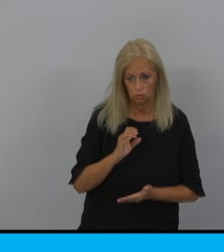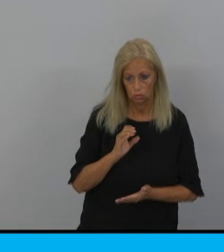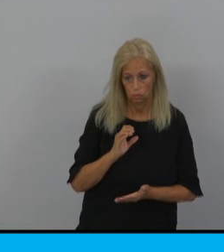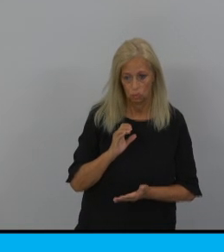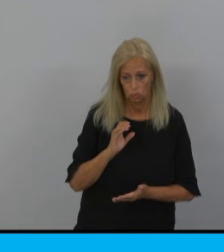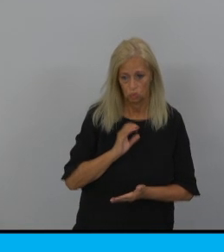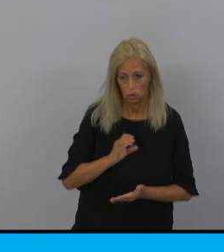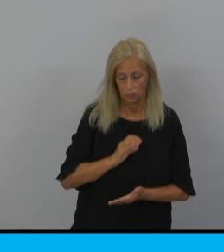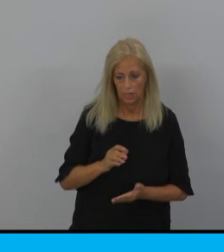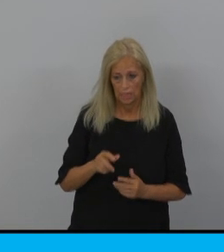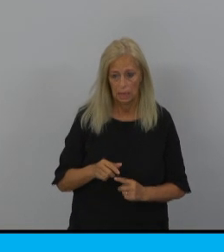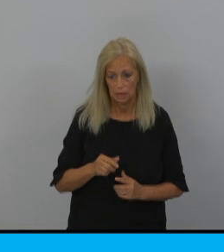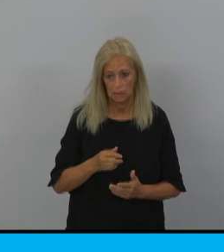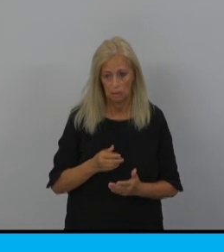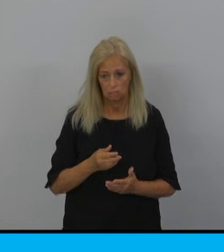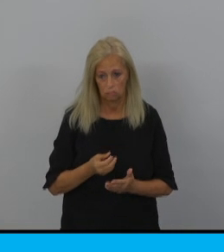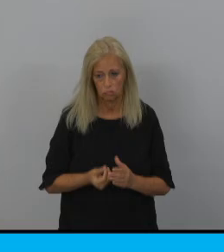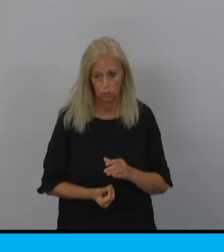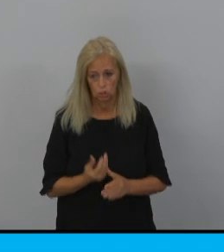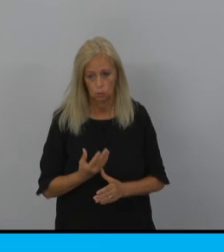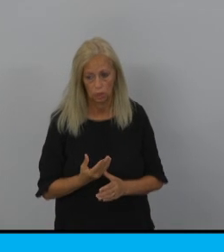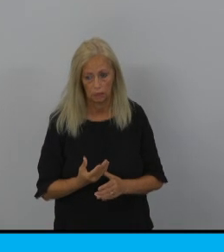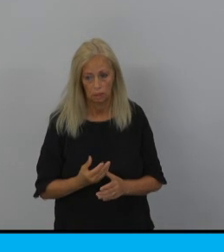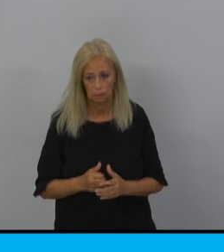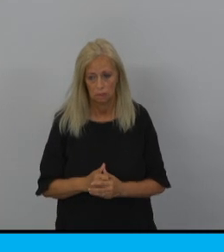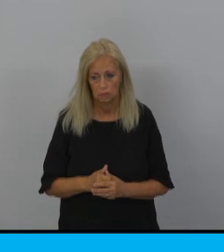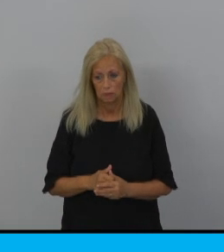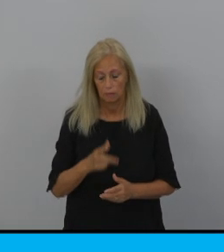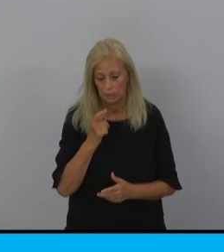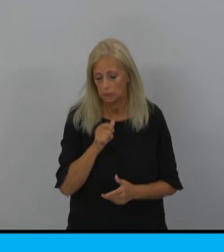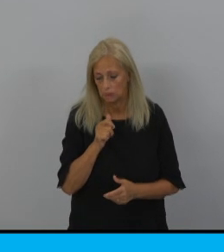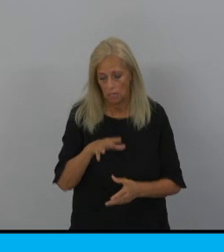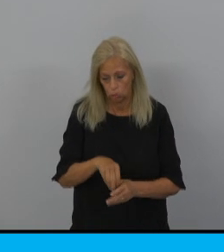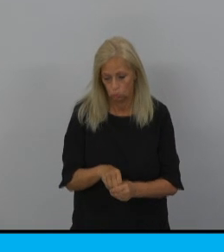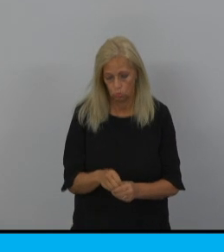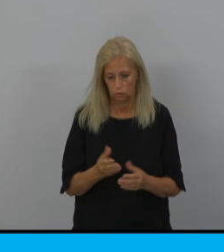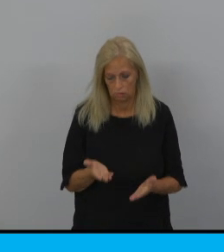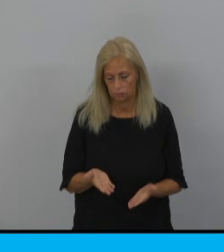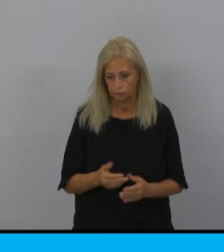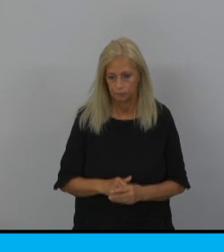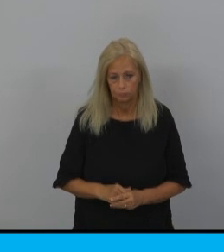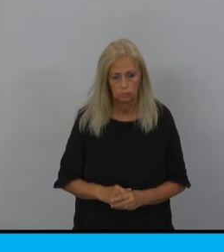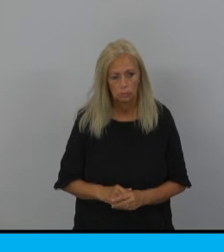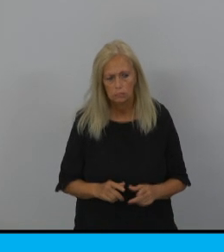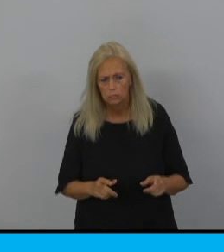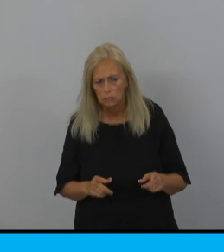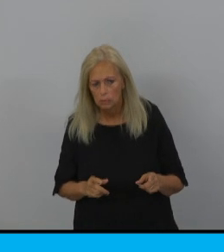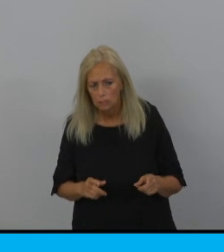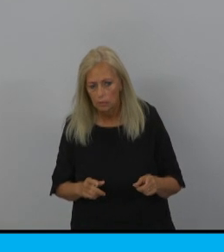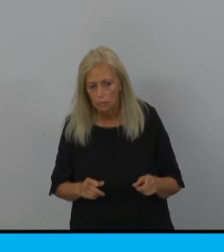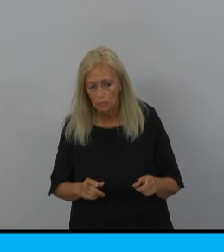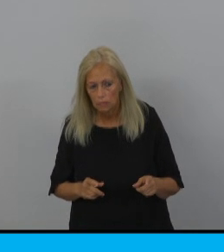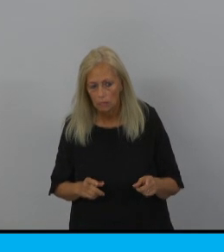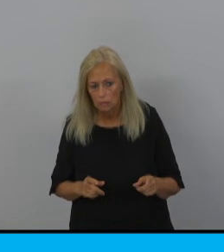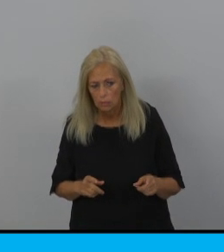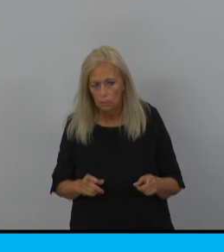spring, and we do get some supplemental revenue to make up for the fact that it's not included here. Cheryl, when